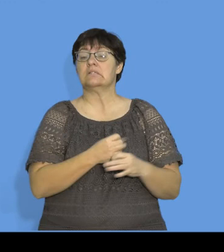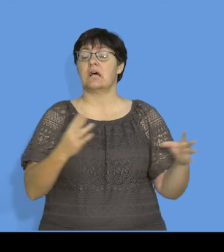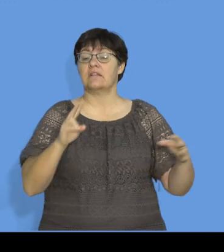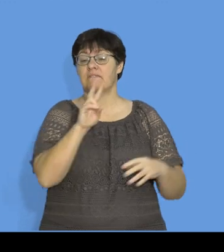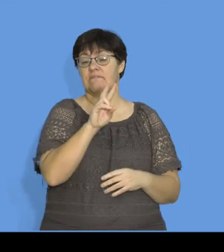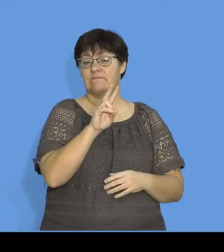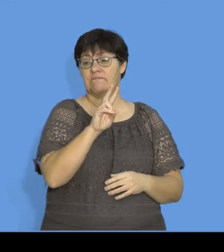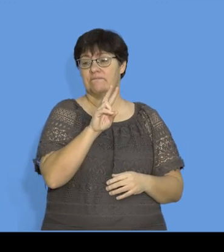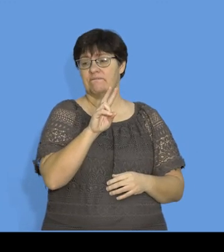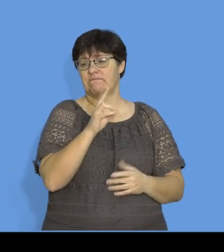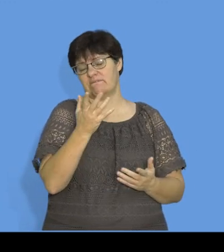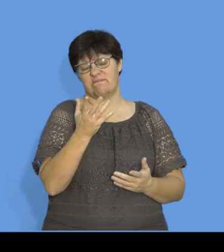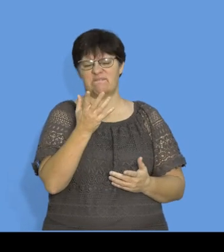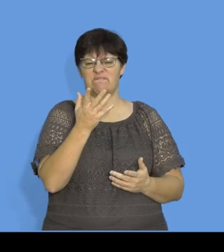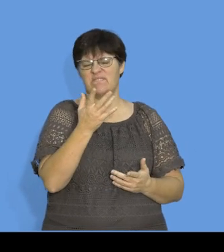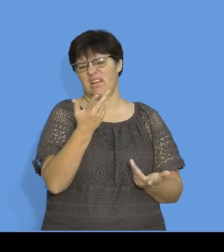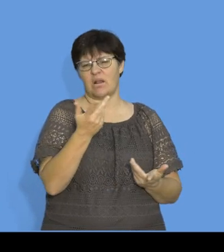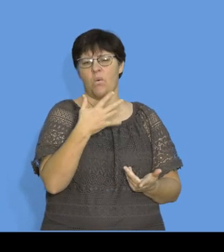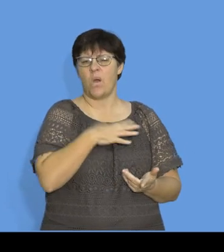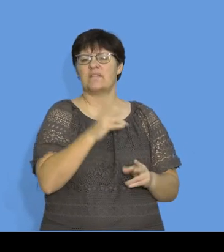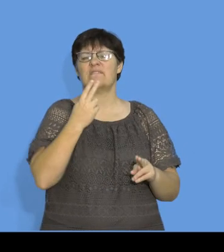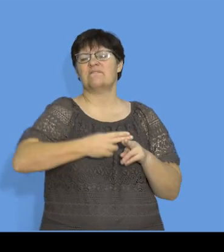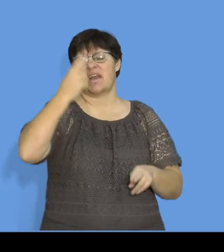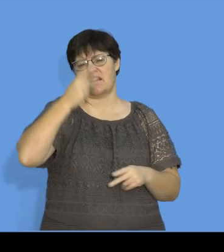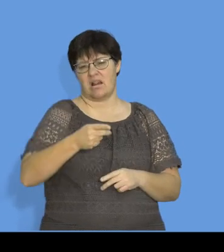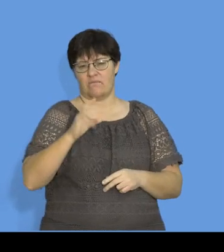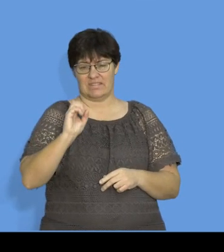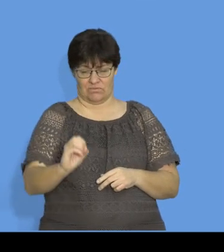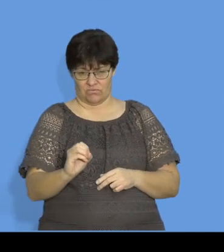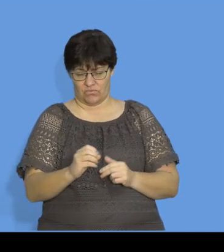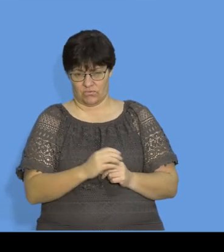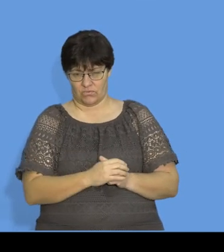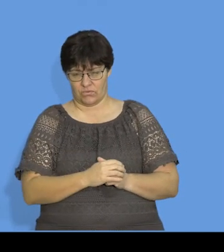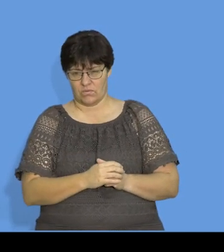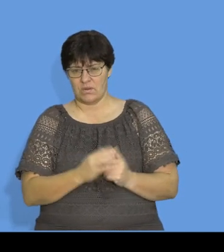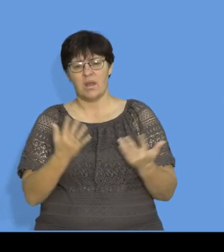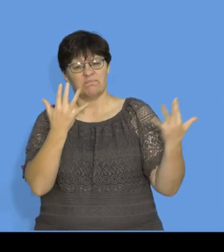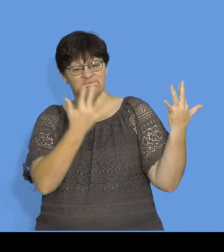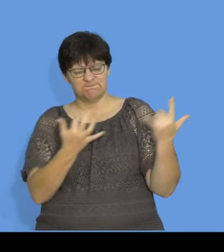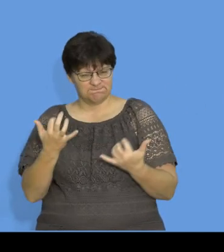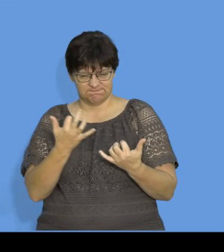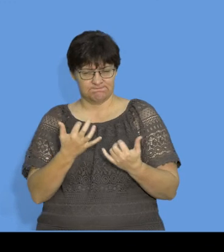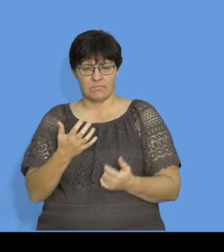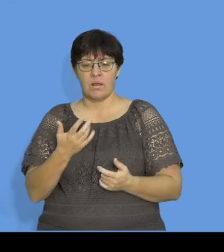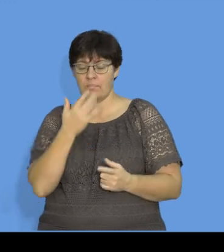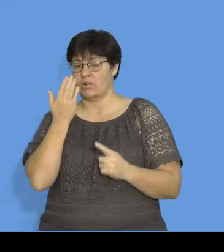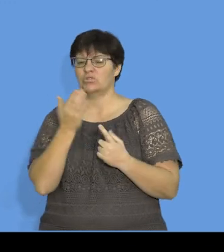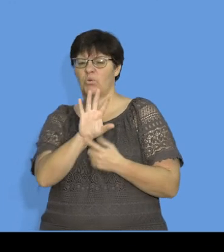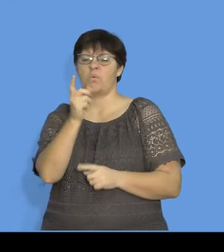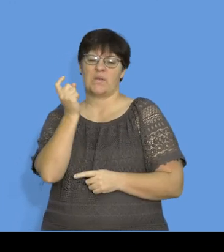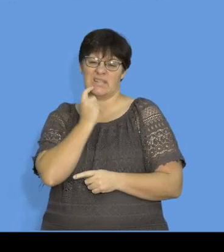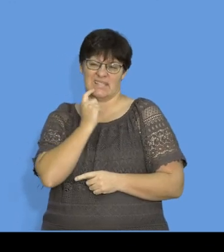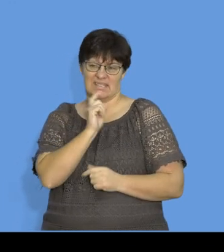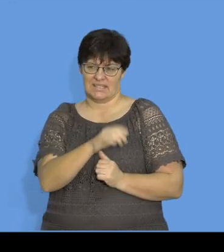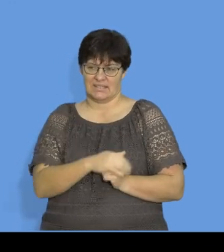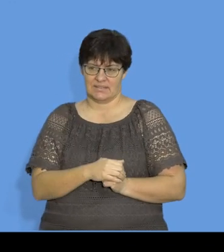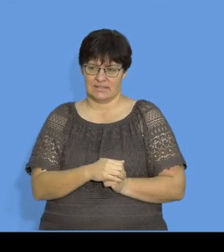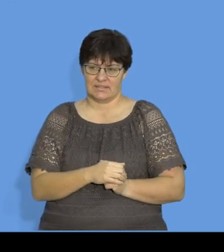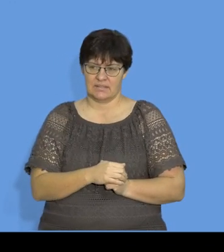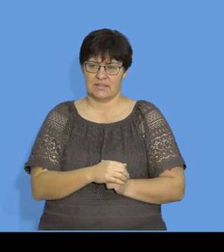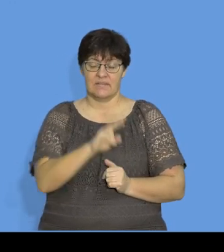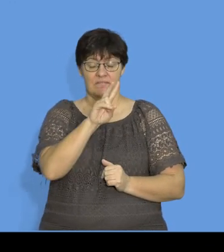initial velocity, they want a final velocity of 0. So there's a couple of ways you can do this, but I'm going to show you the